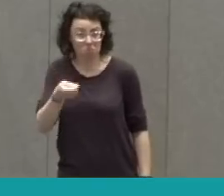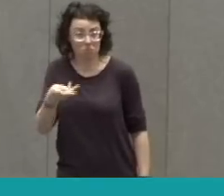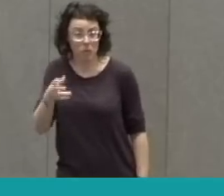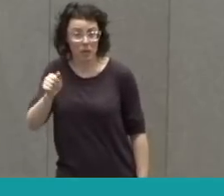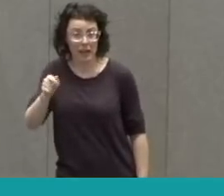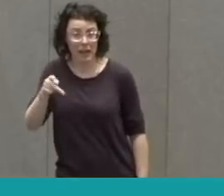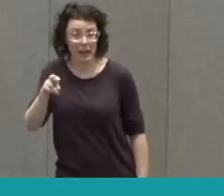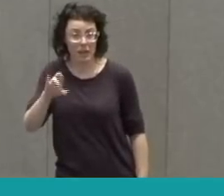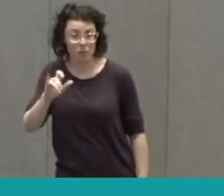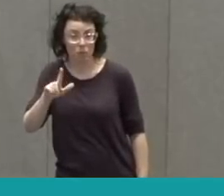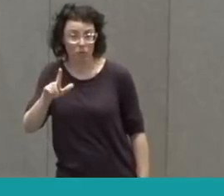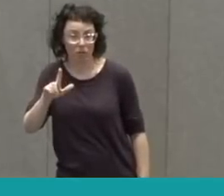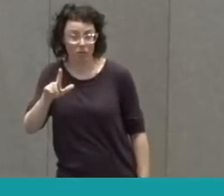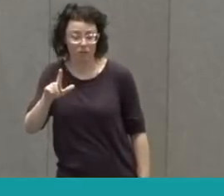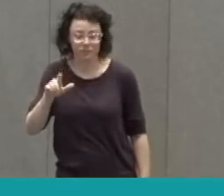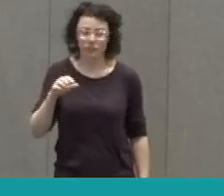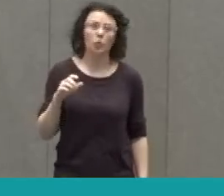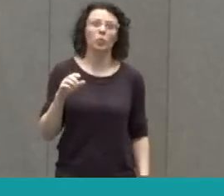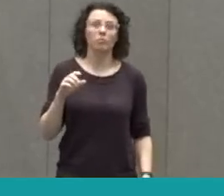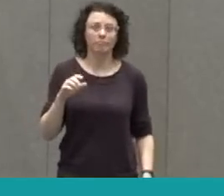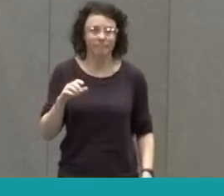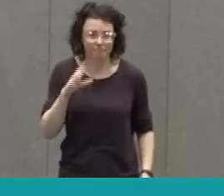another March.